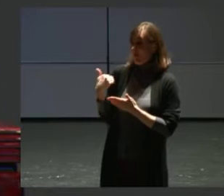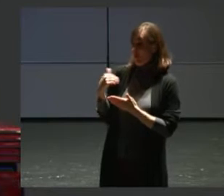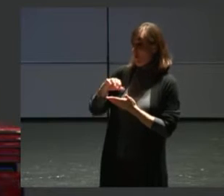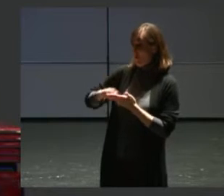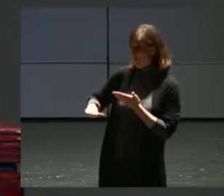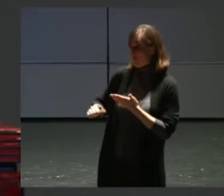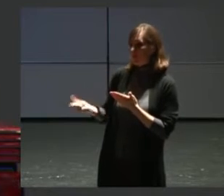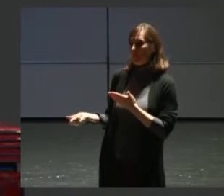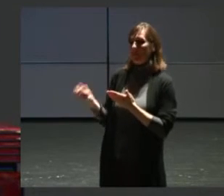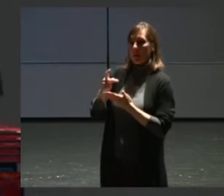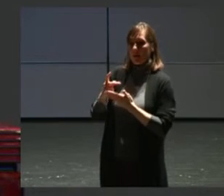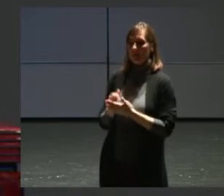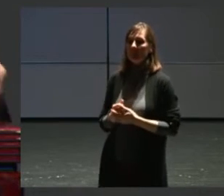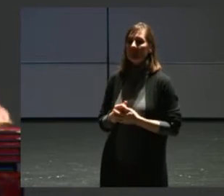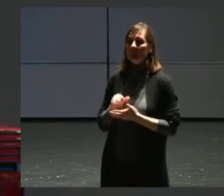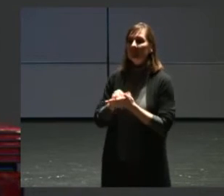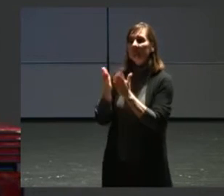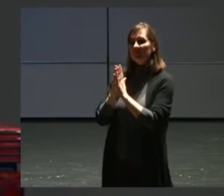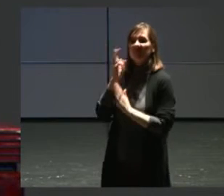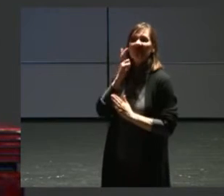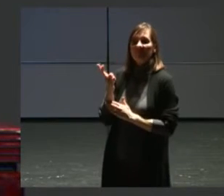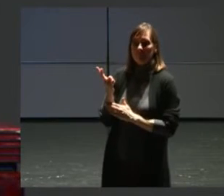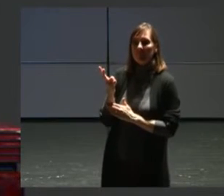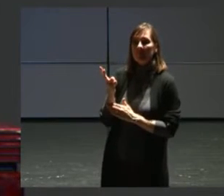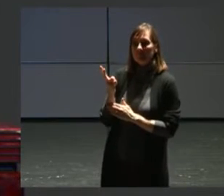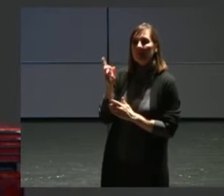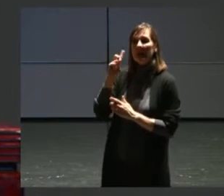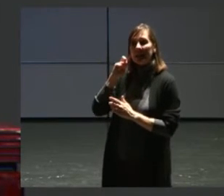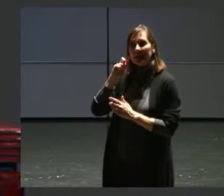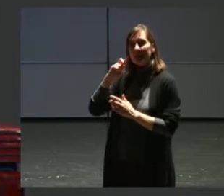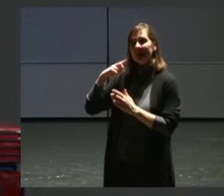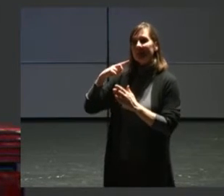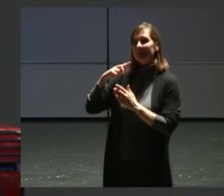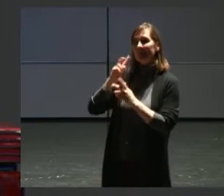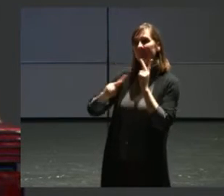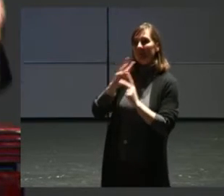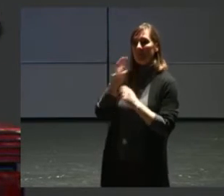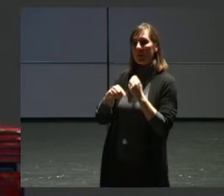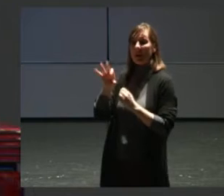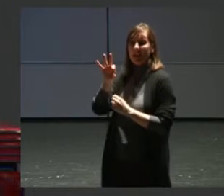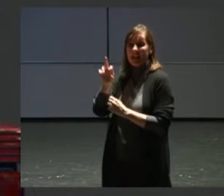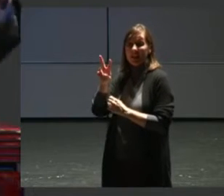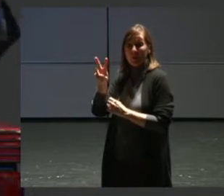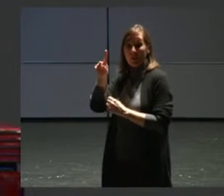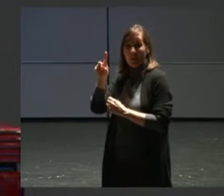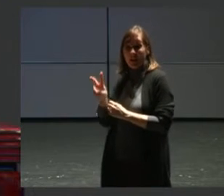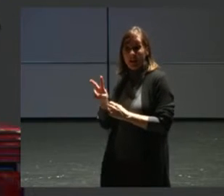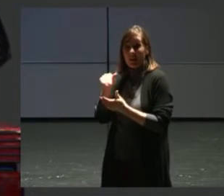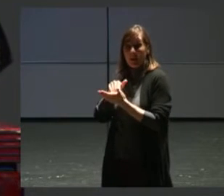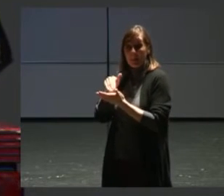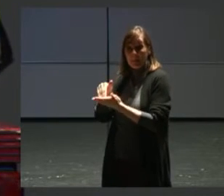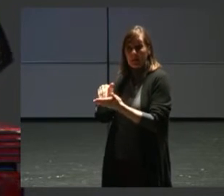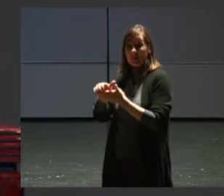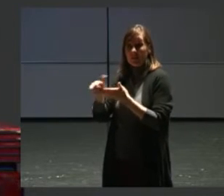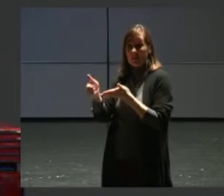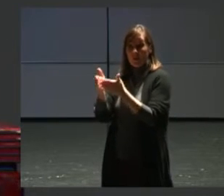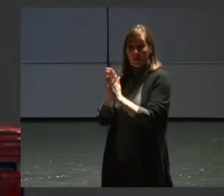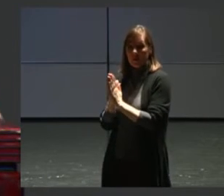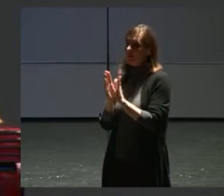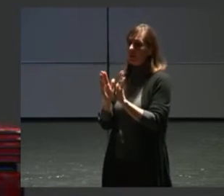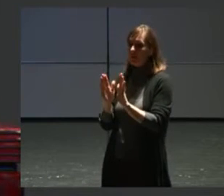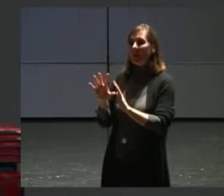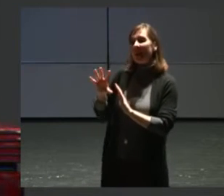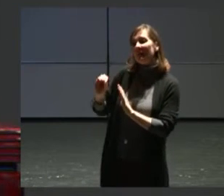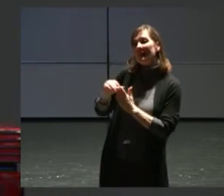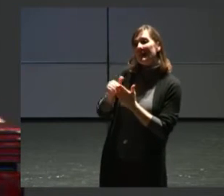request is seen by some, and you'll hear discussion of this, of a $92.5 million request. But it's really a $50 million lapse, as well